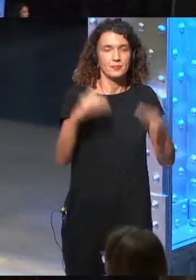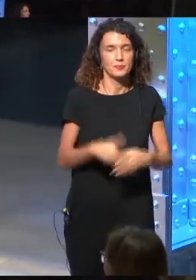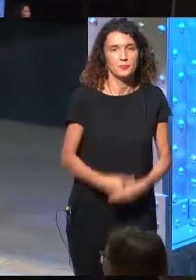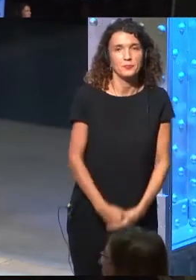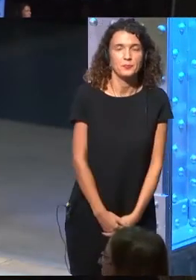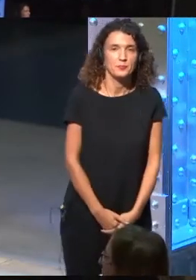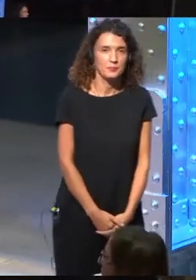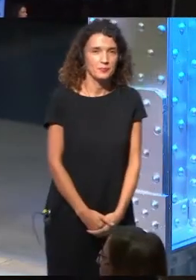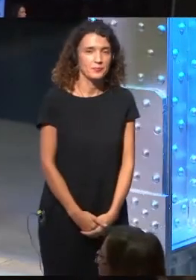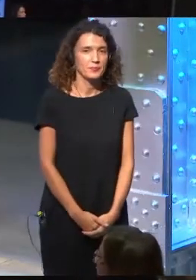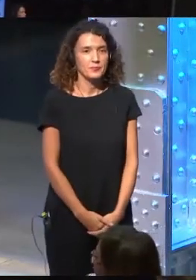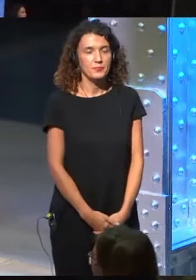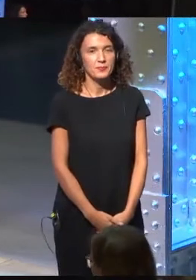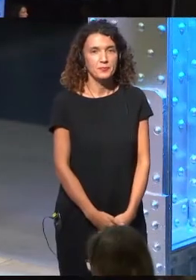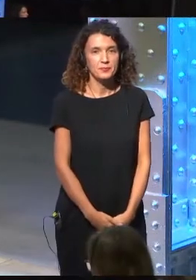Great.